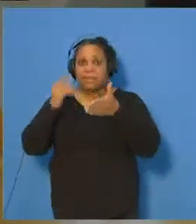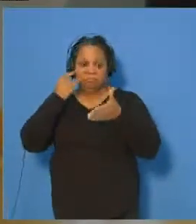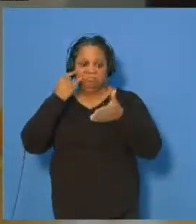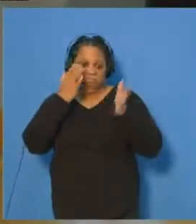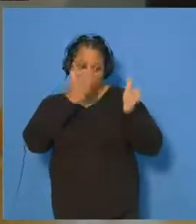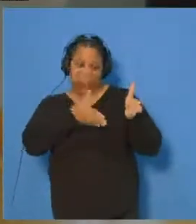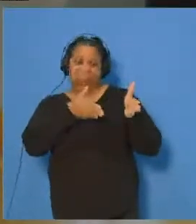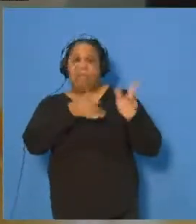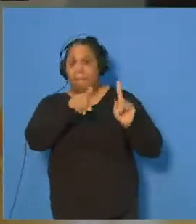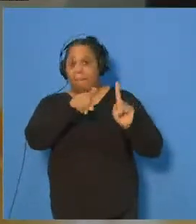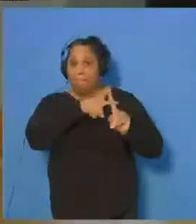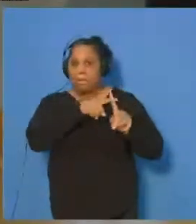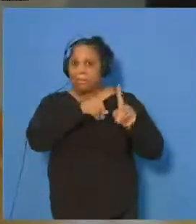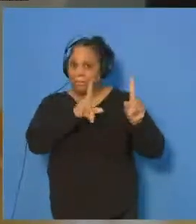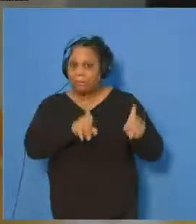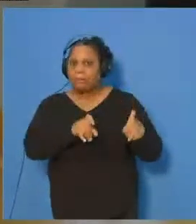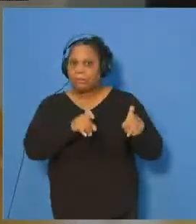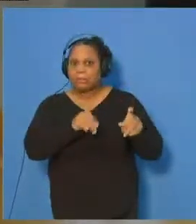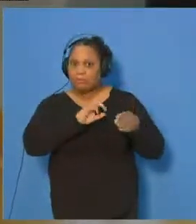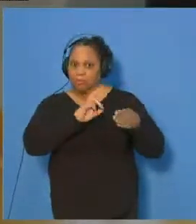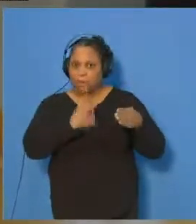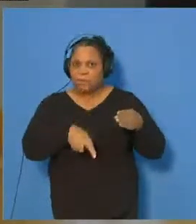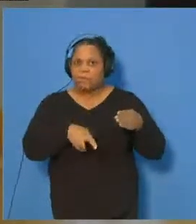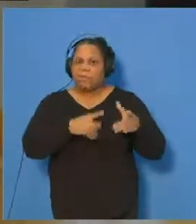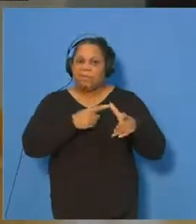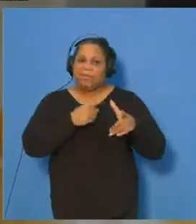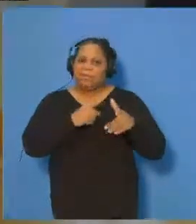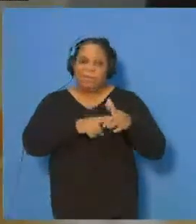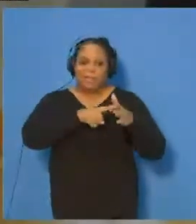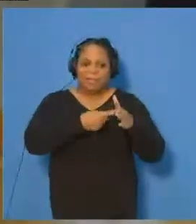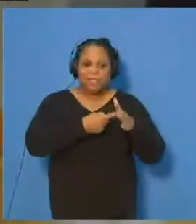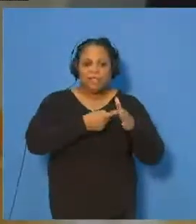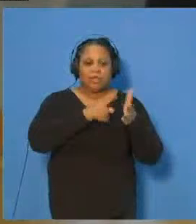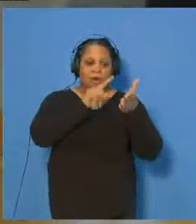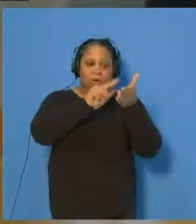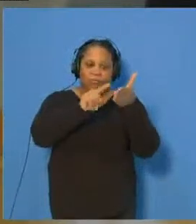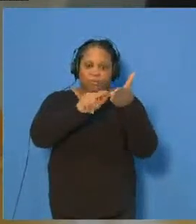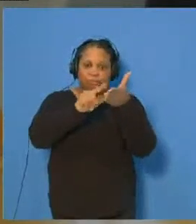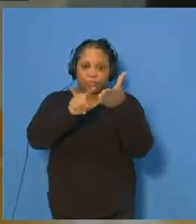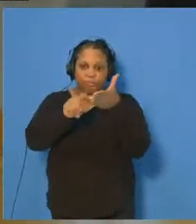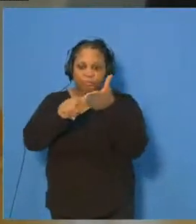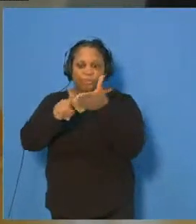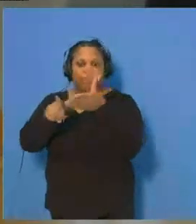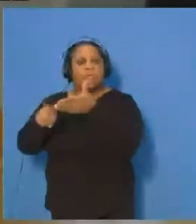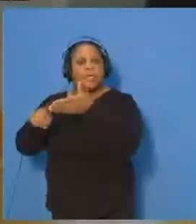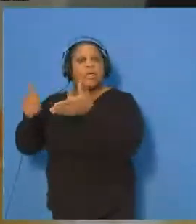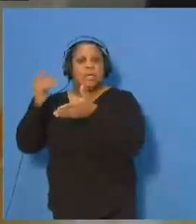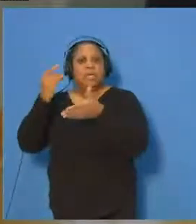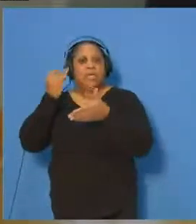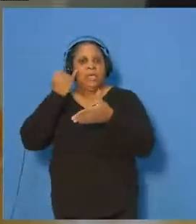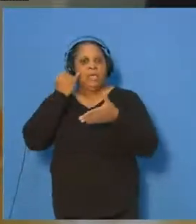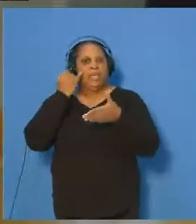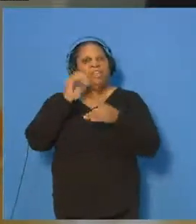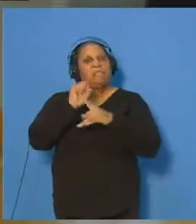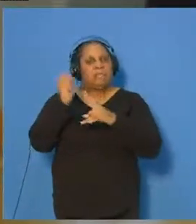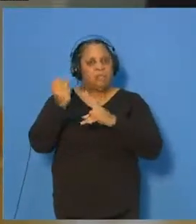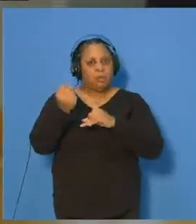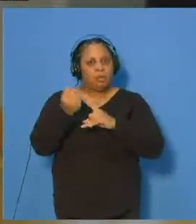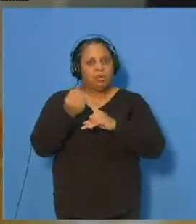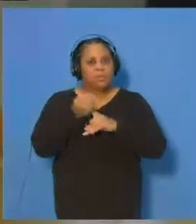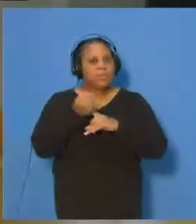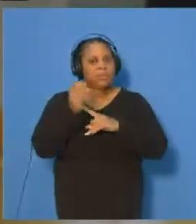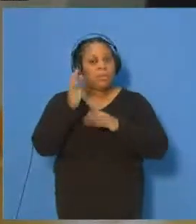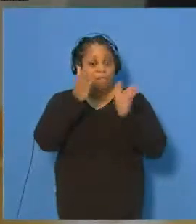positive, then they start to commence this investigation. And if, for example, the circumstances are such that that